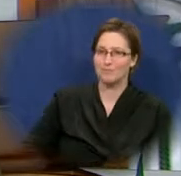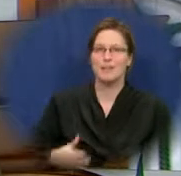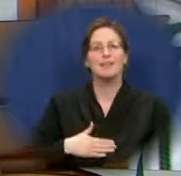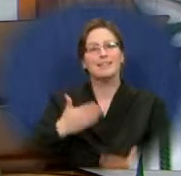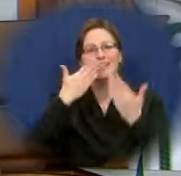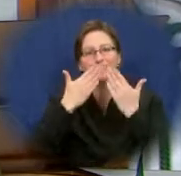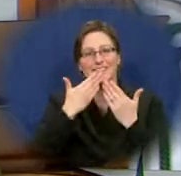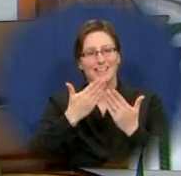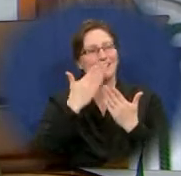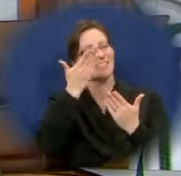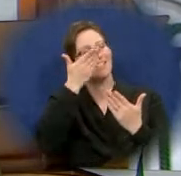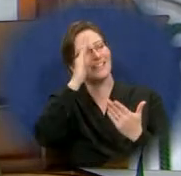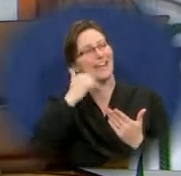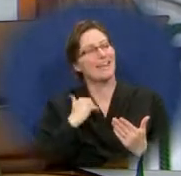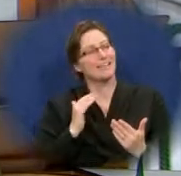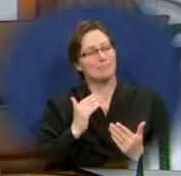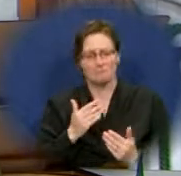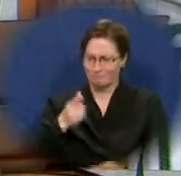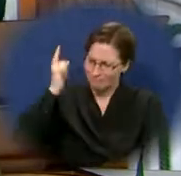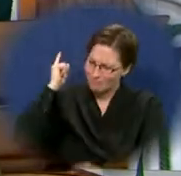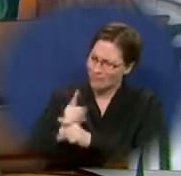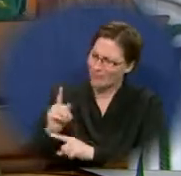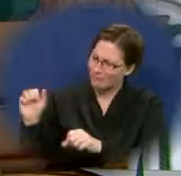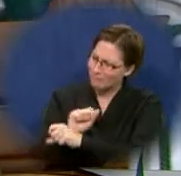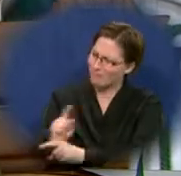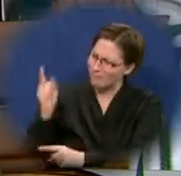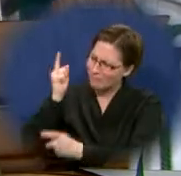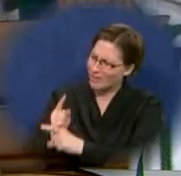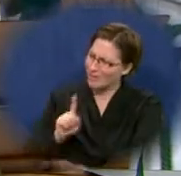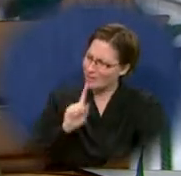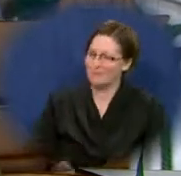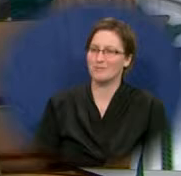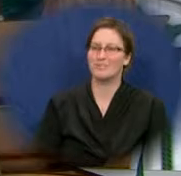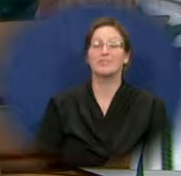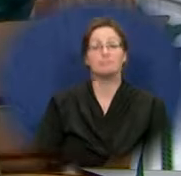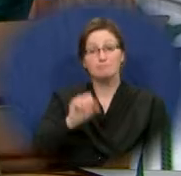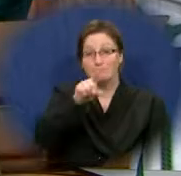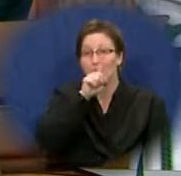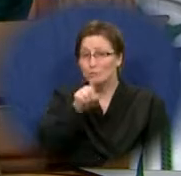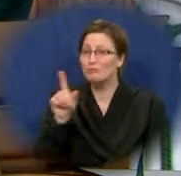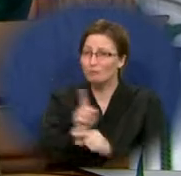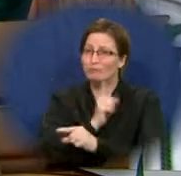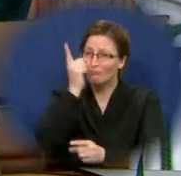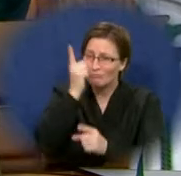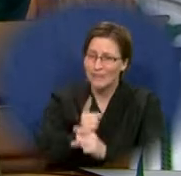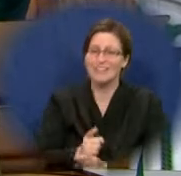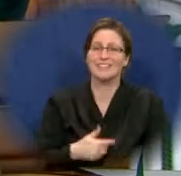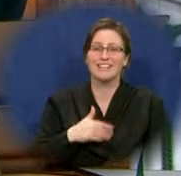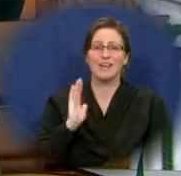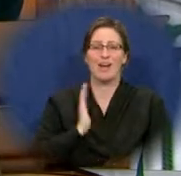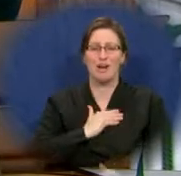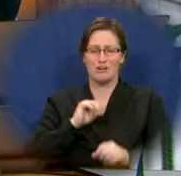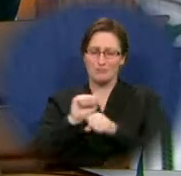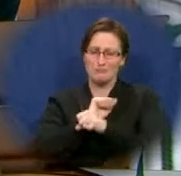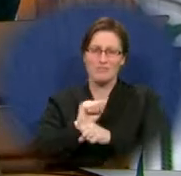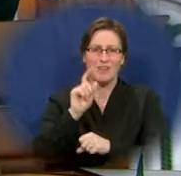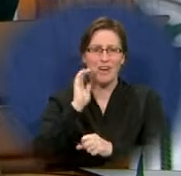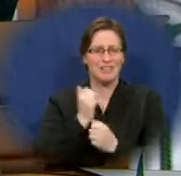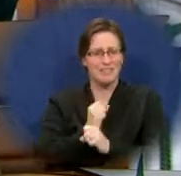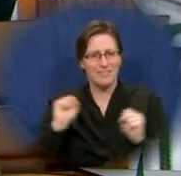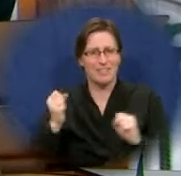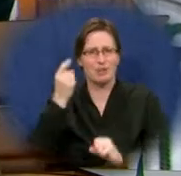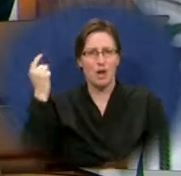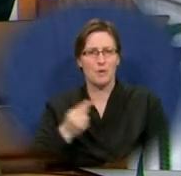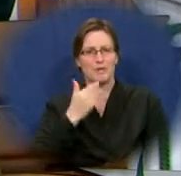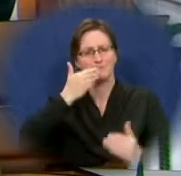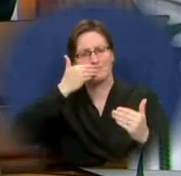us give thanks to the Lord our God. It is right and just. It is truly right and just, our duty and our salvation,